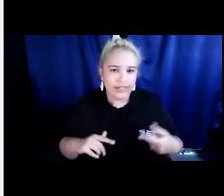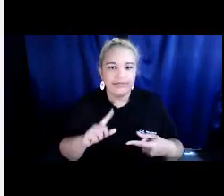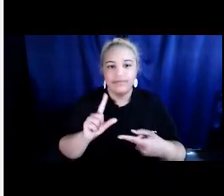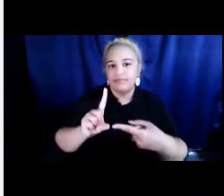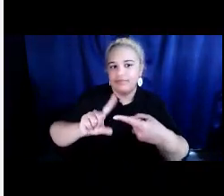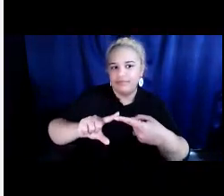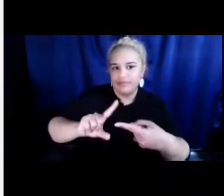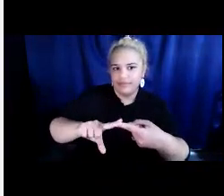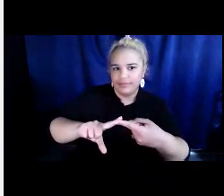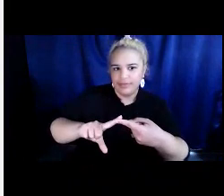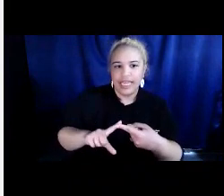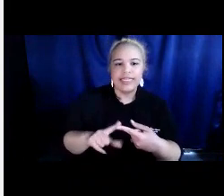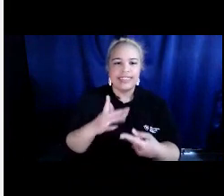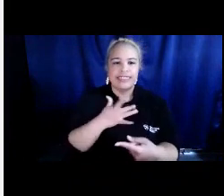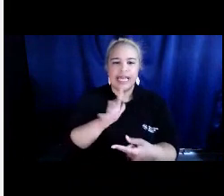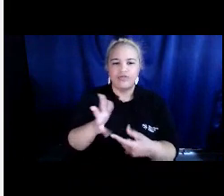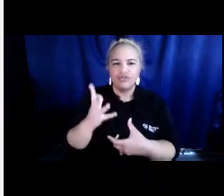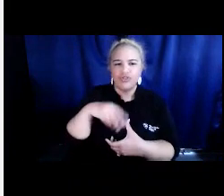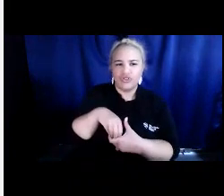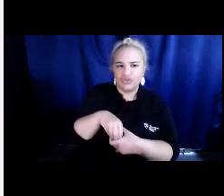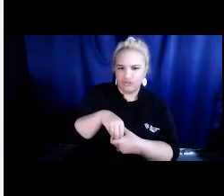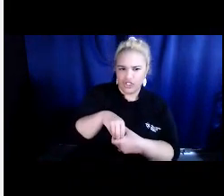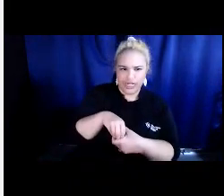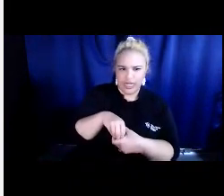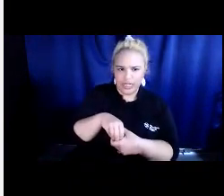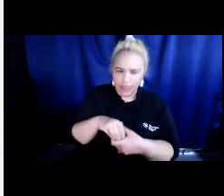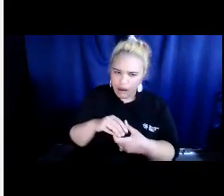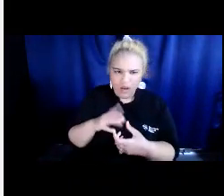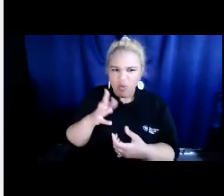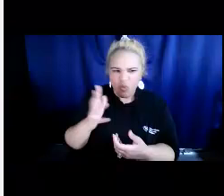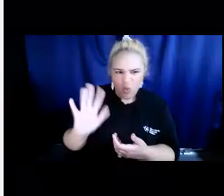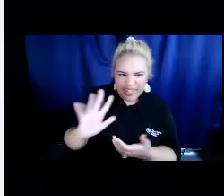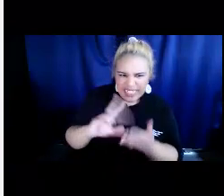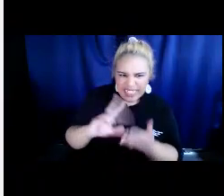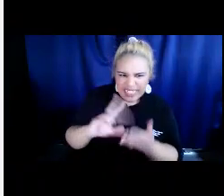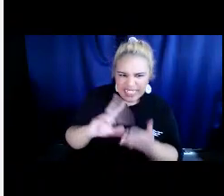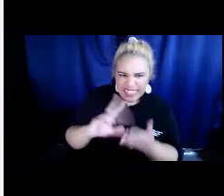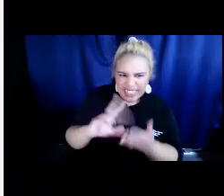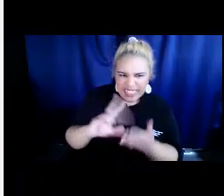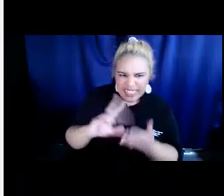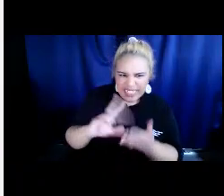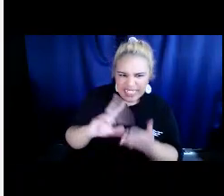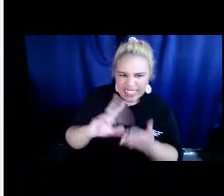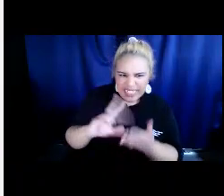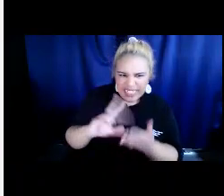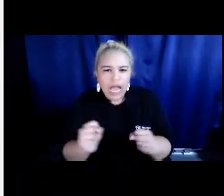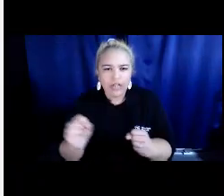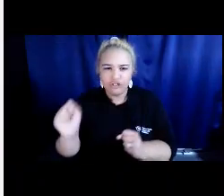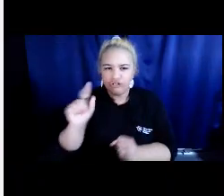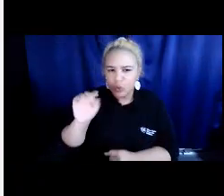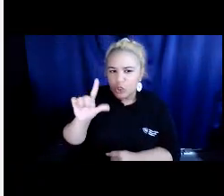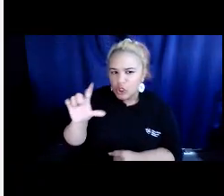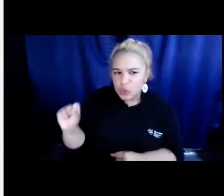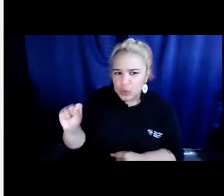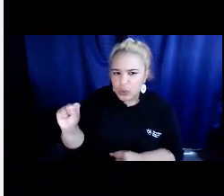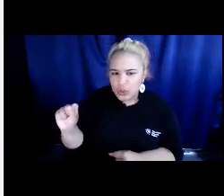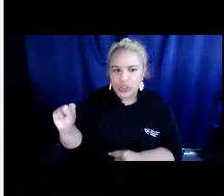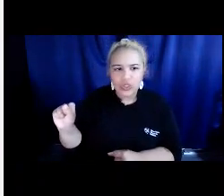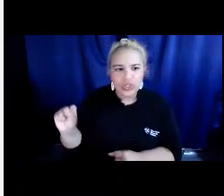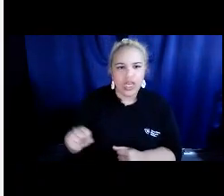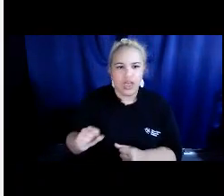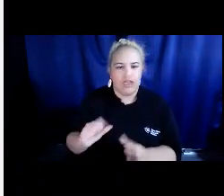we'll discuss ways to accommodate sensory needs in various environments, like the workplace and community spaces.